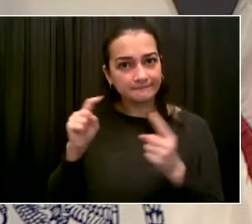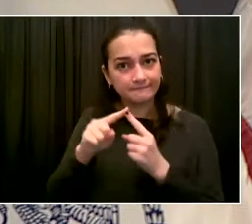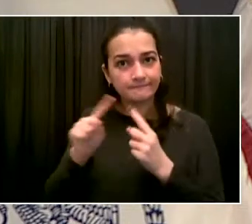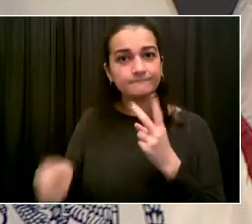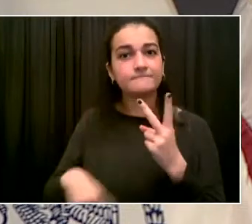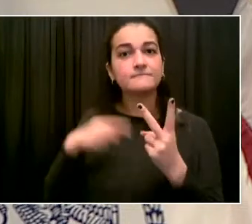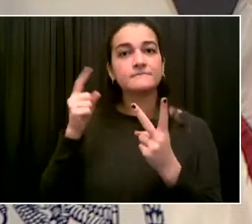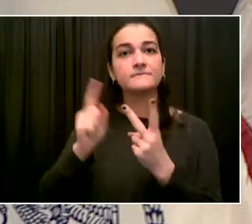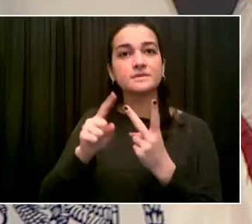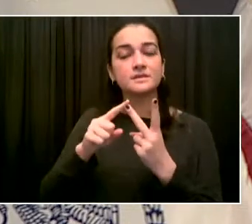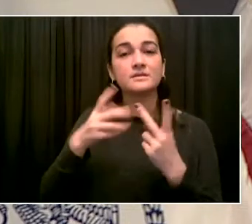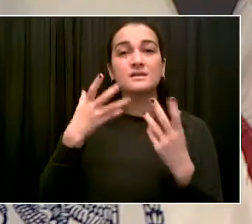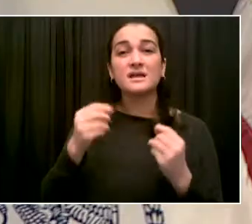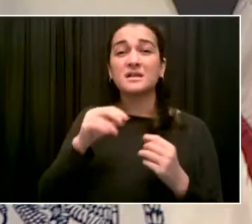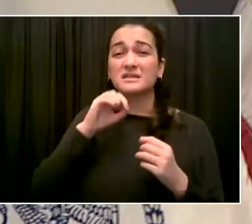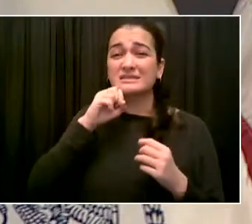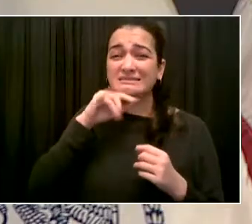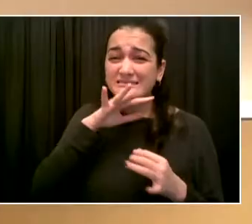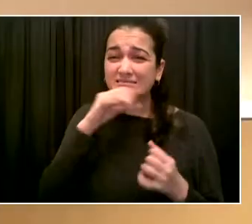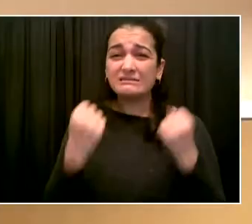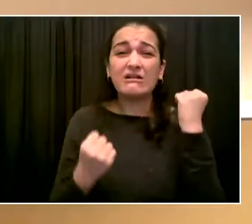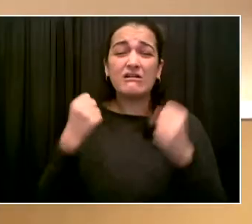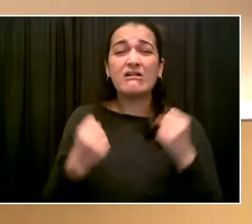things. Dr. Choksi, you want to speak to this?